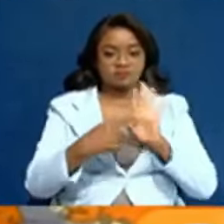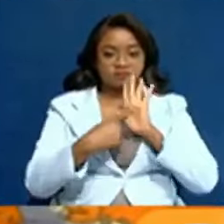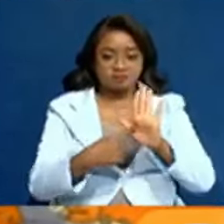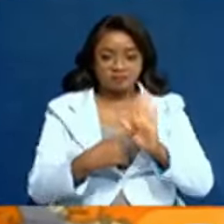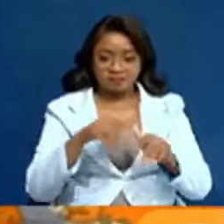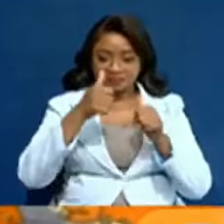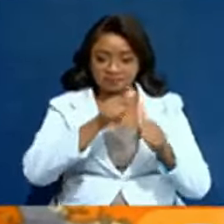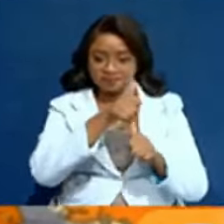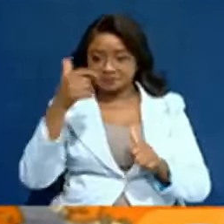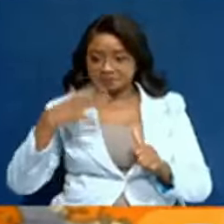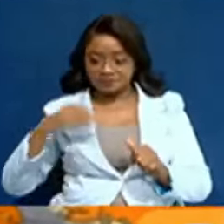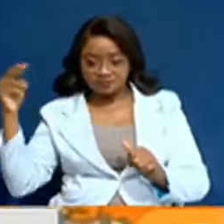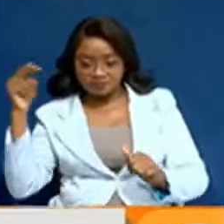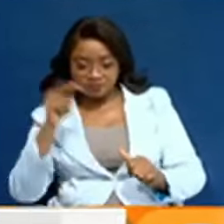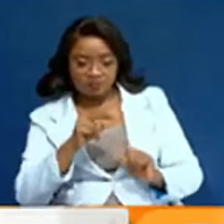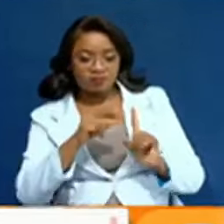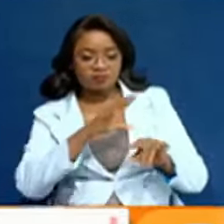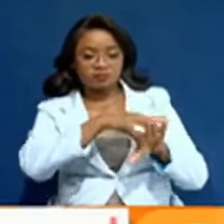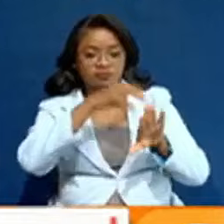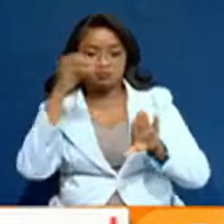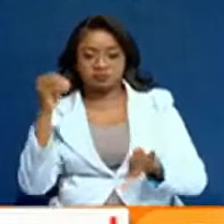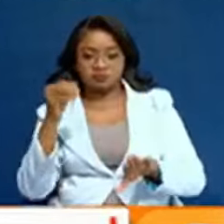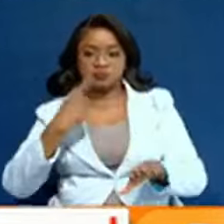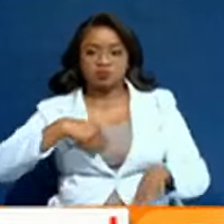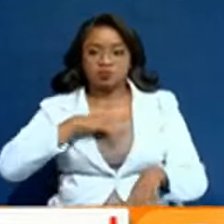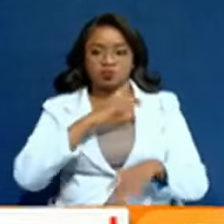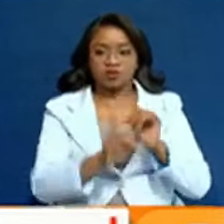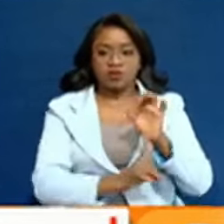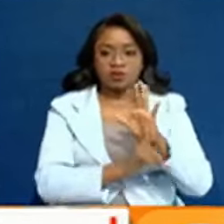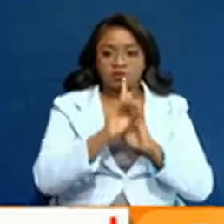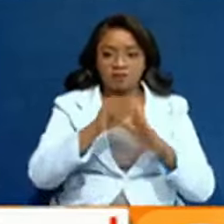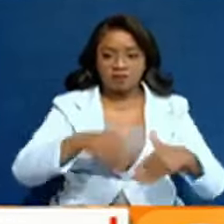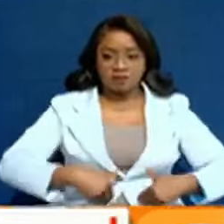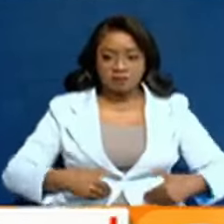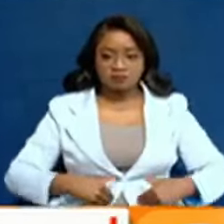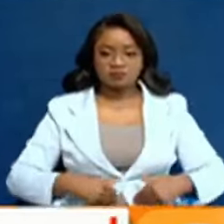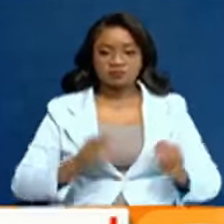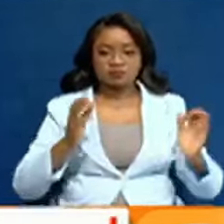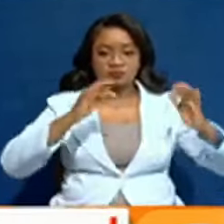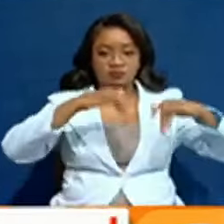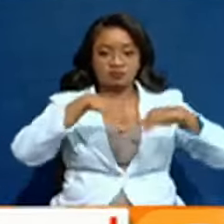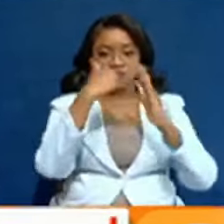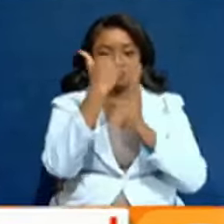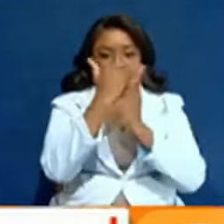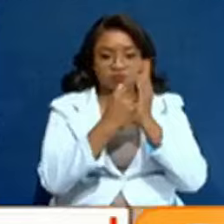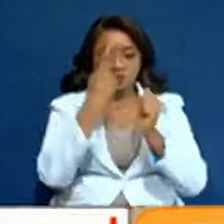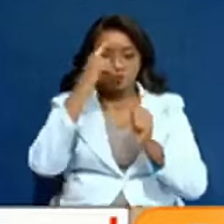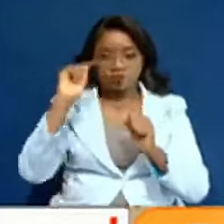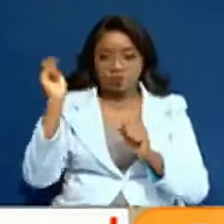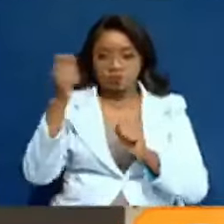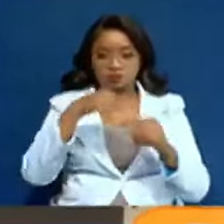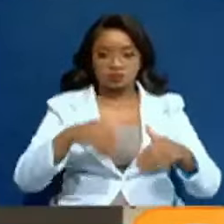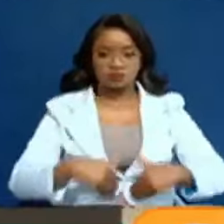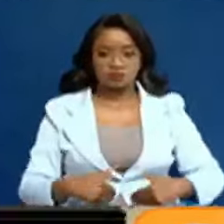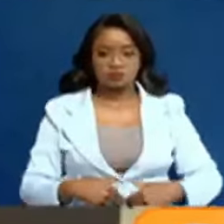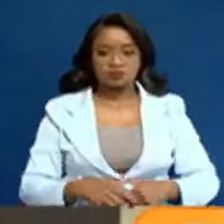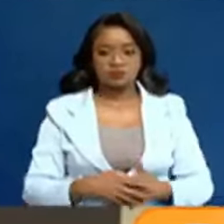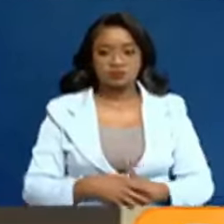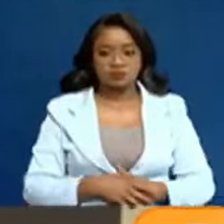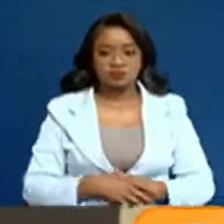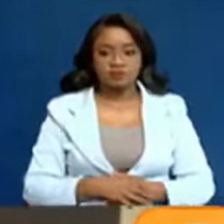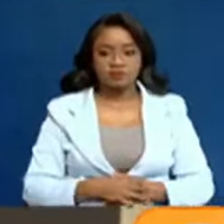have developed the Youth Assembly program in Kenya for Kenyan youths.